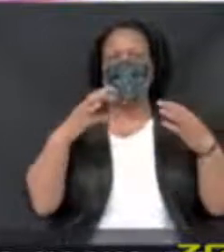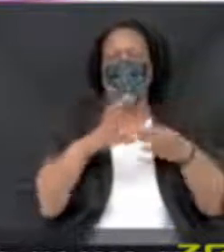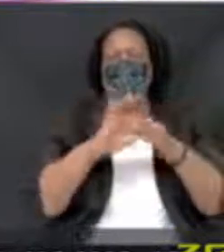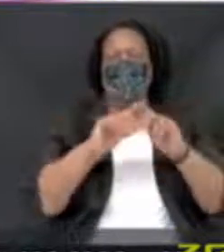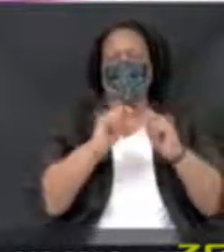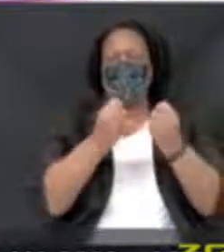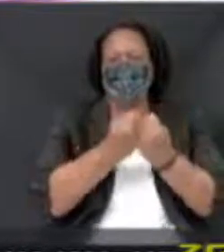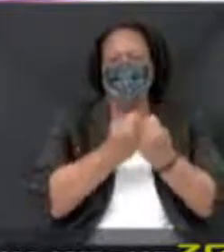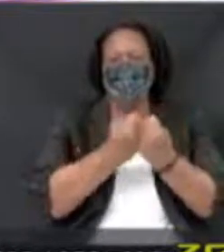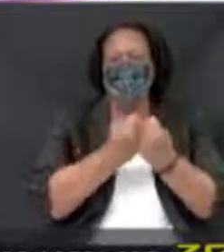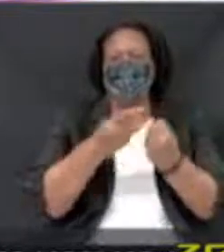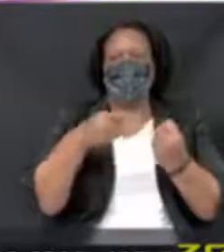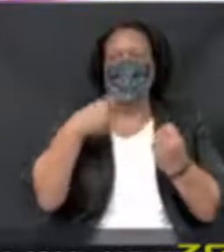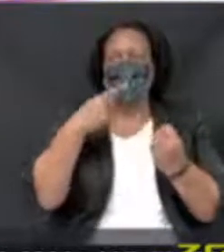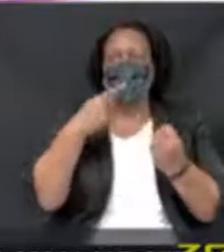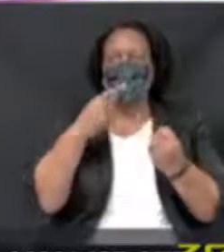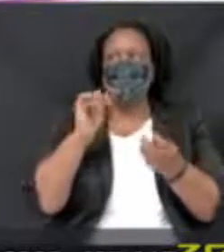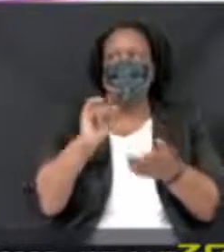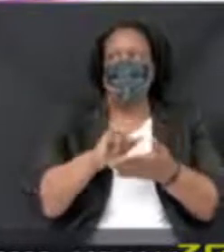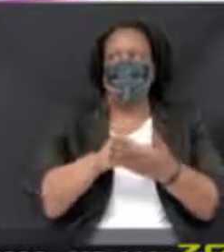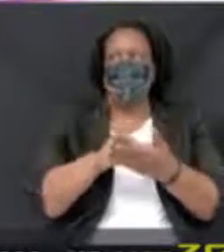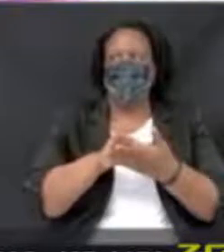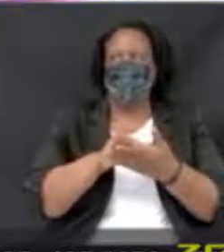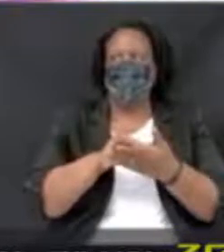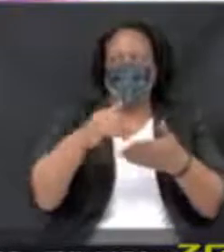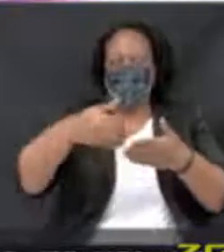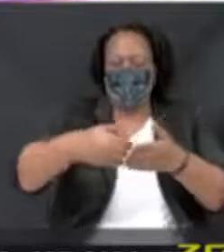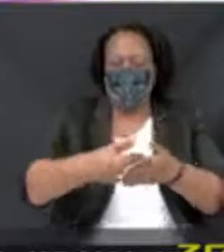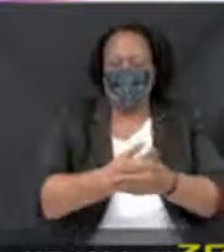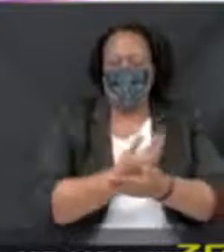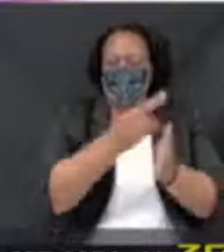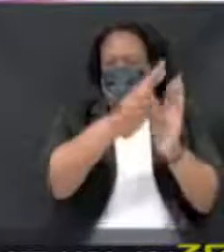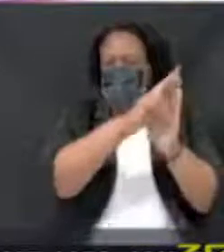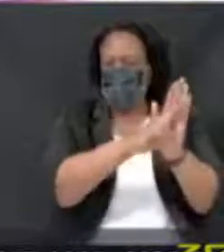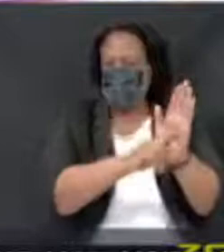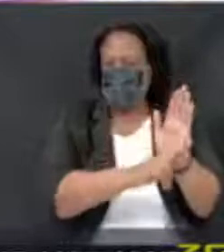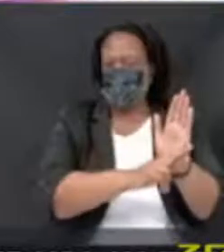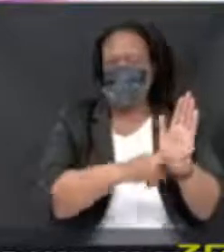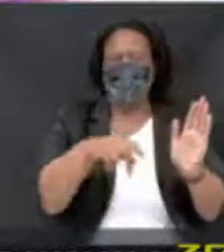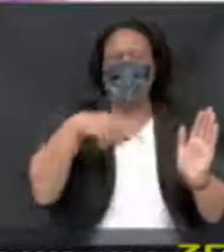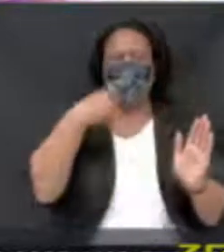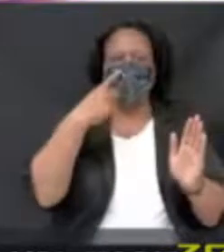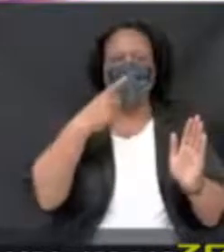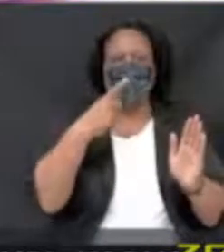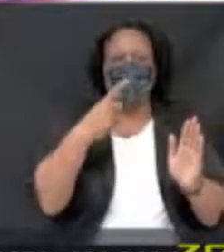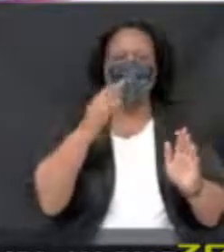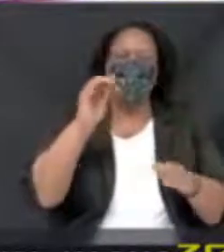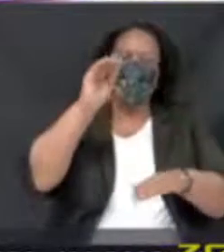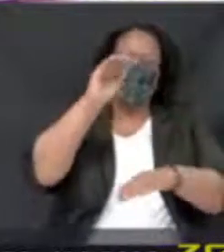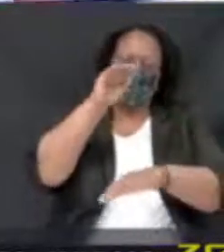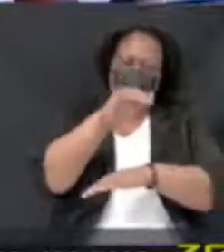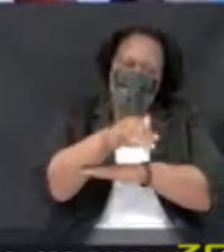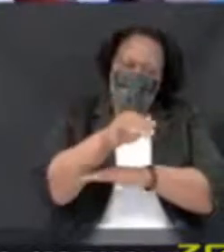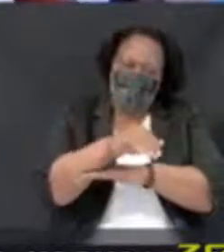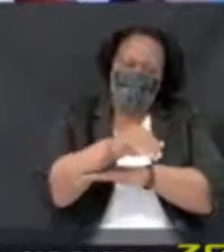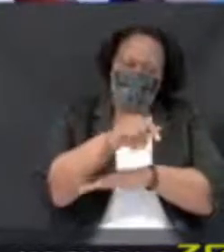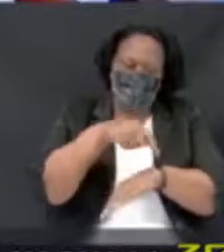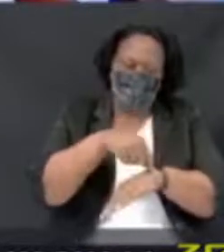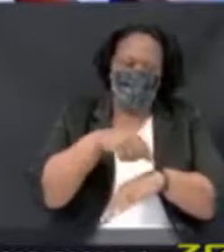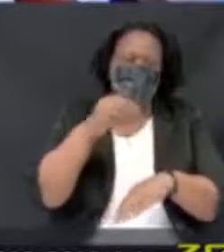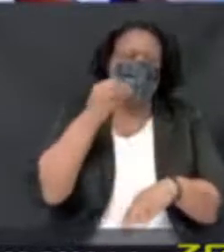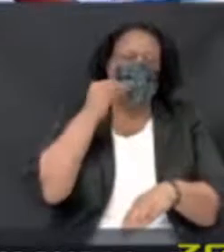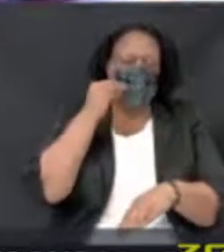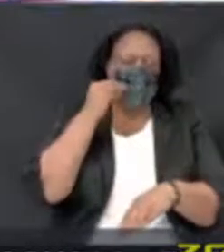new iteration of the emergency powers regulation was published, the provisions for the nightly curfew will be removed from